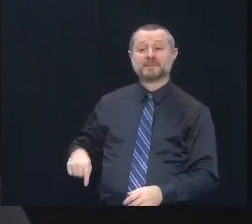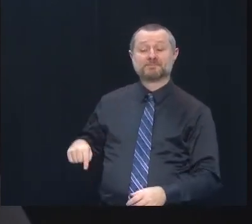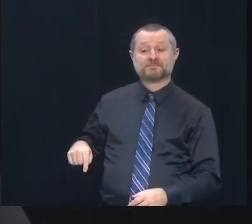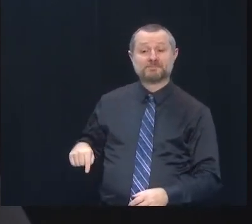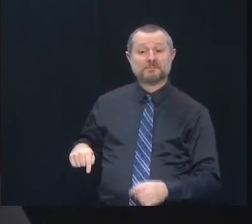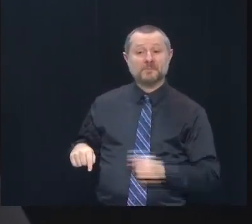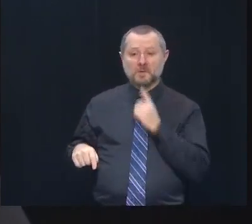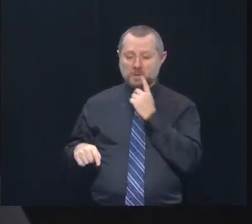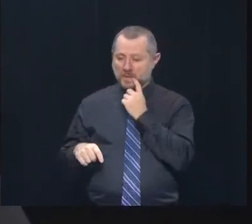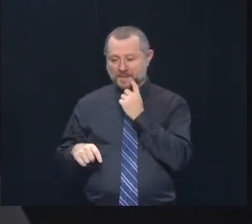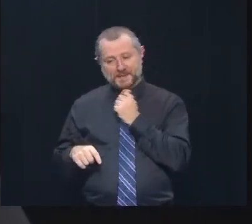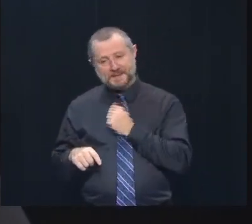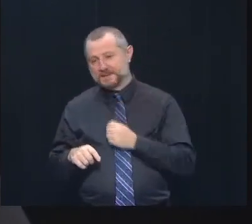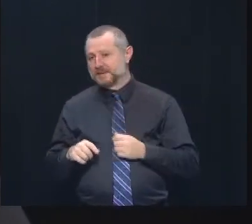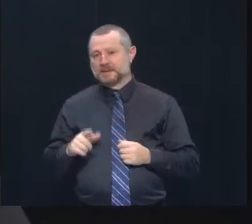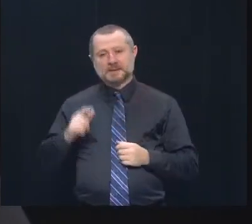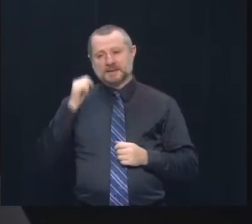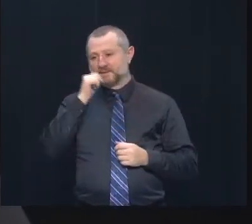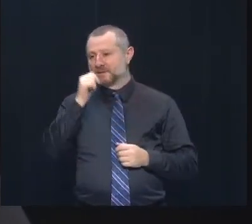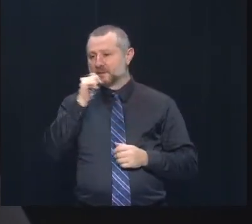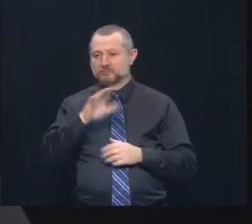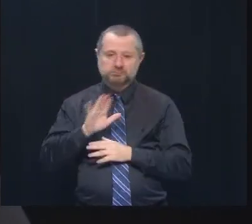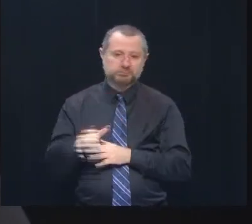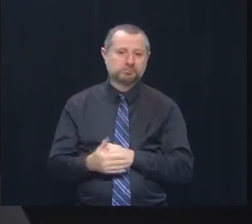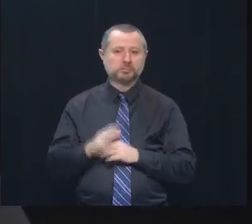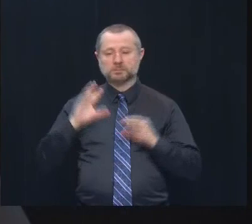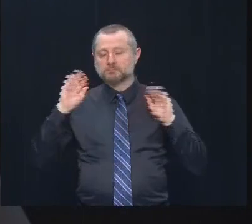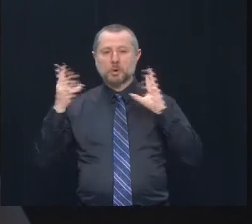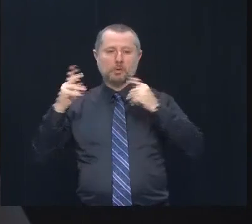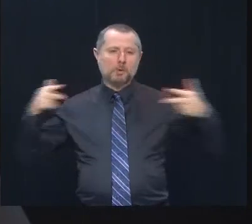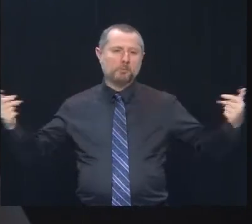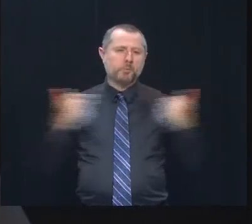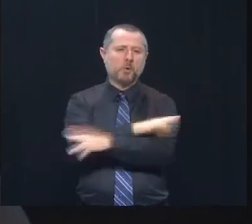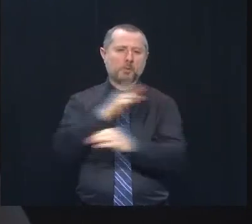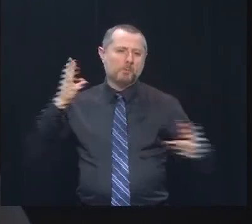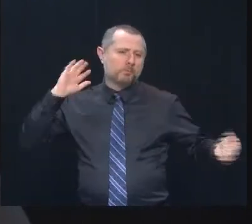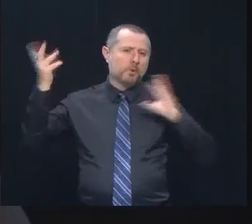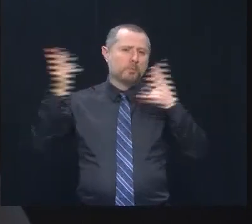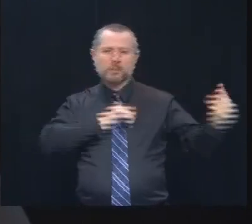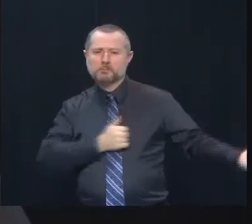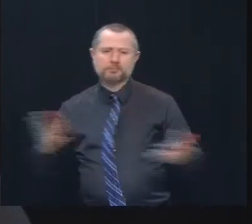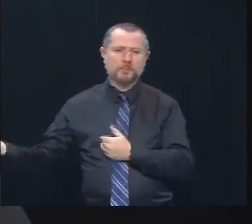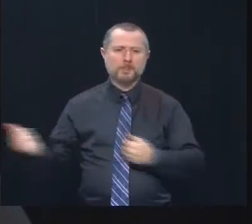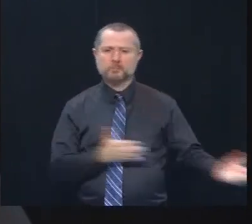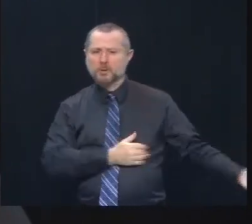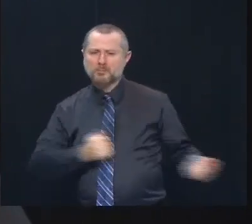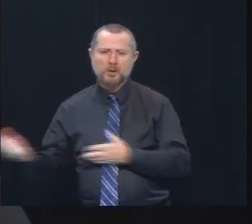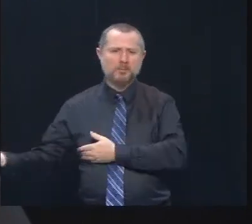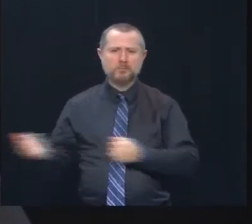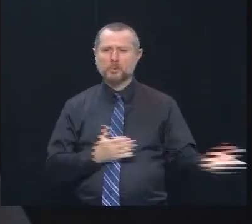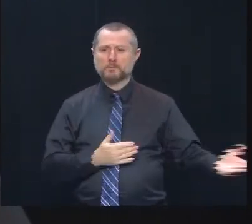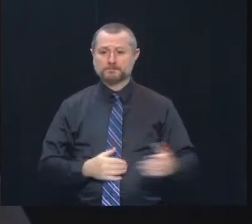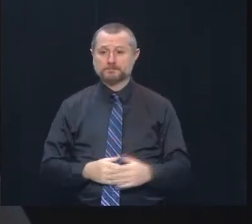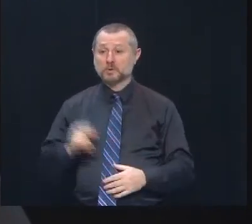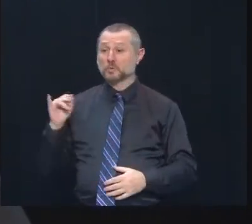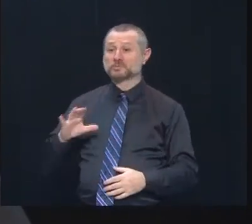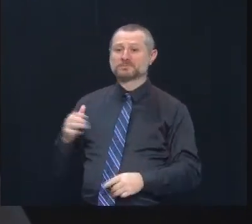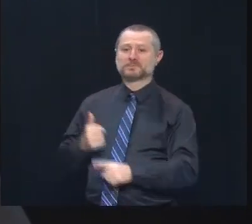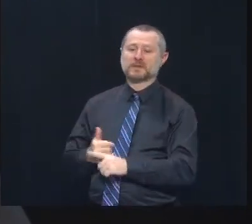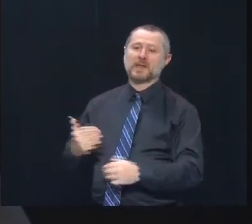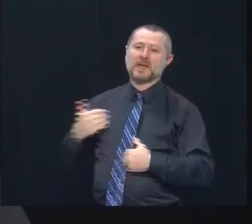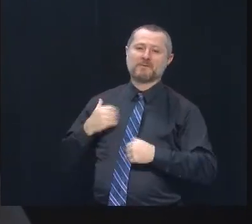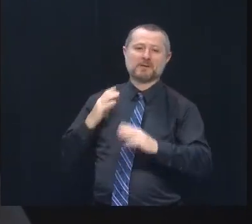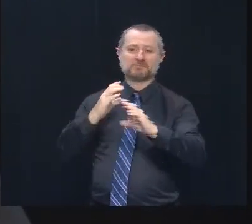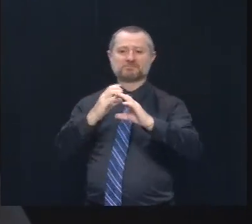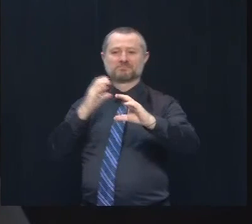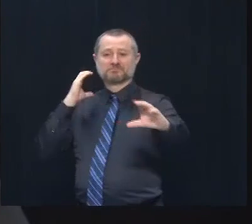sirens all night long. New York City, you saw tractor trailers parked on the